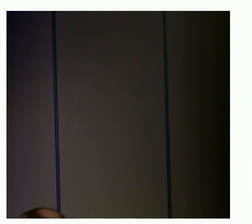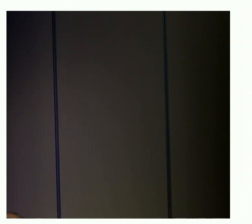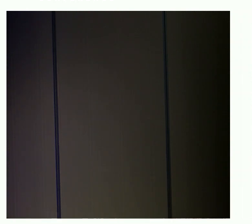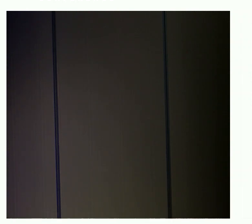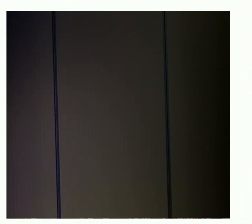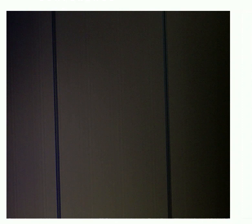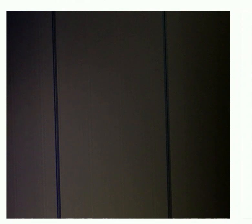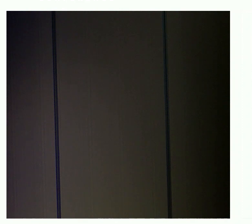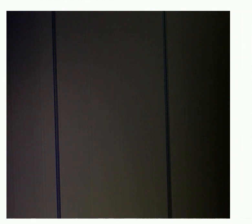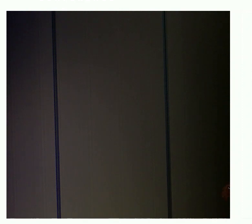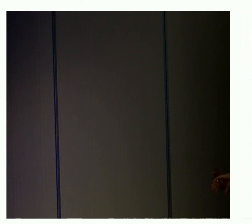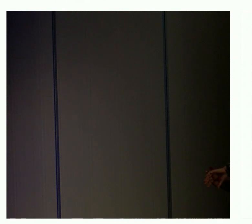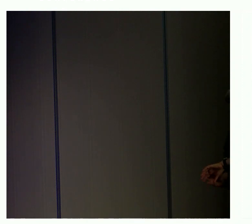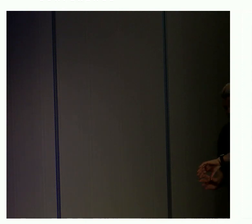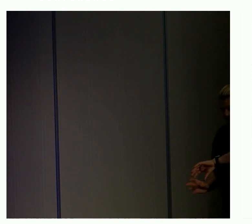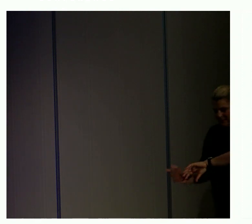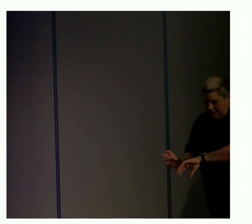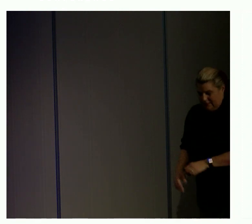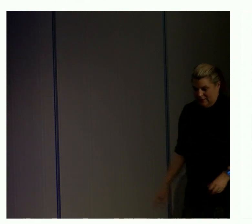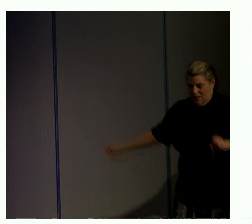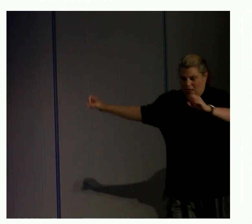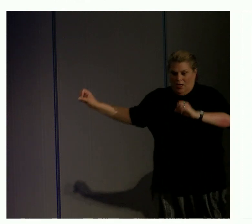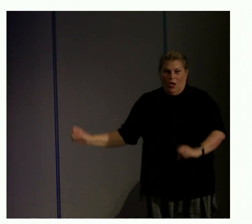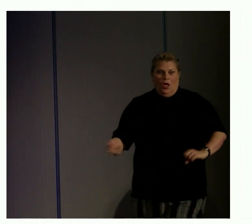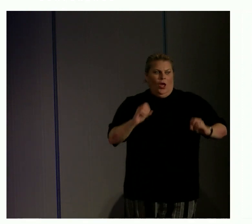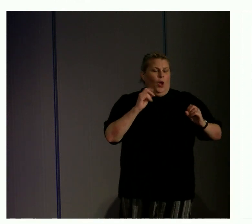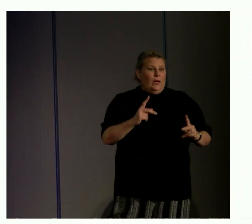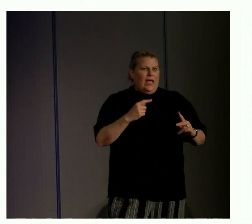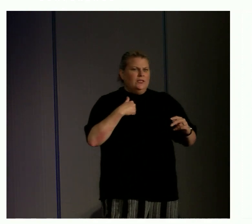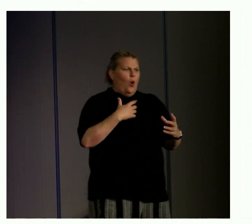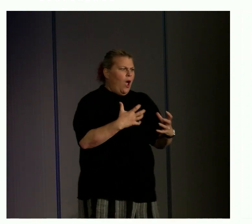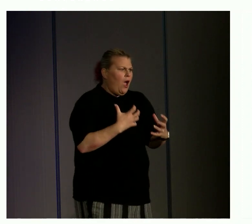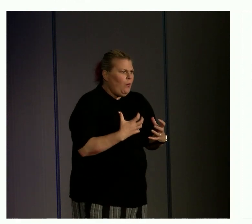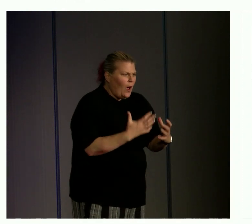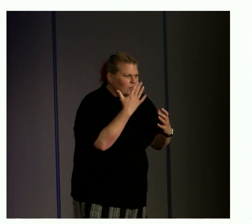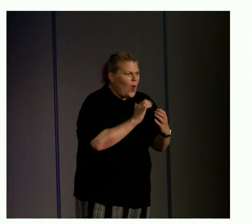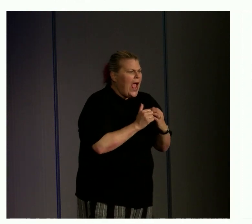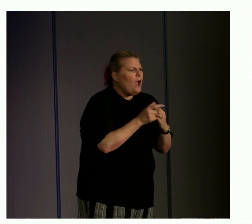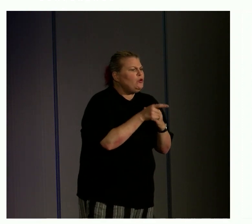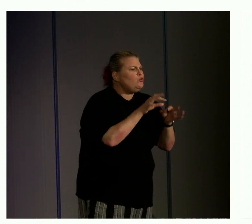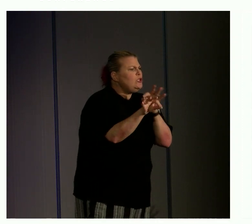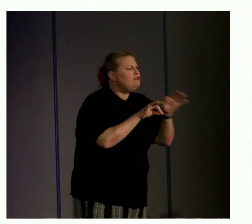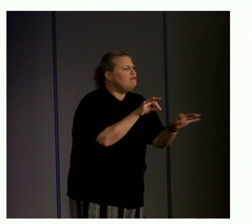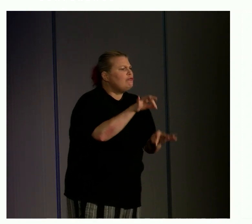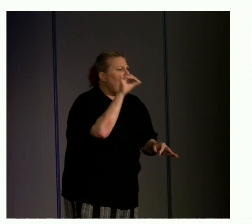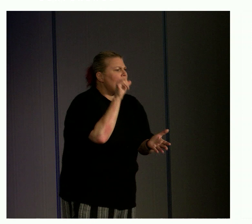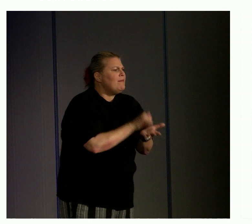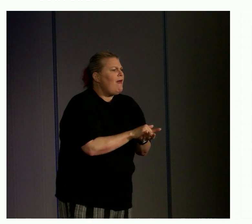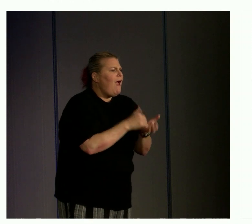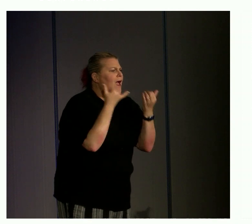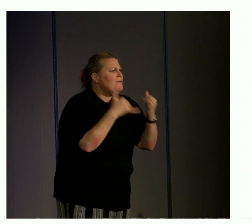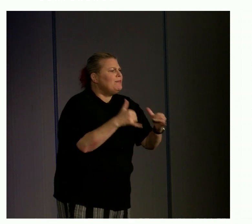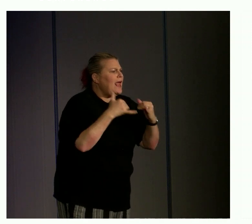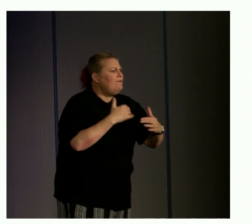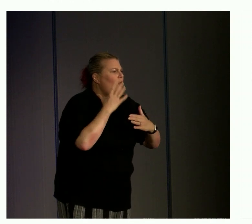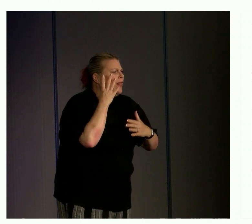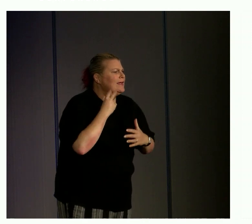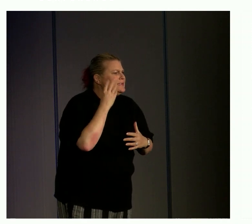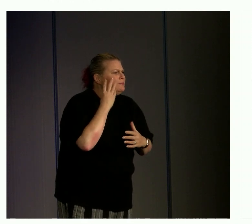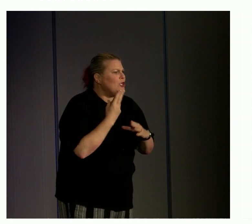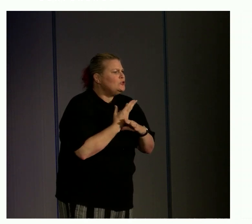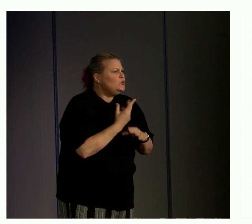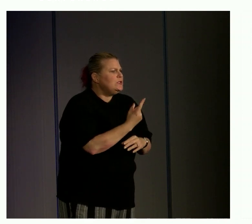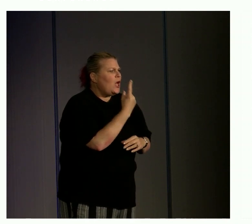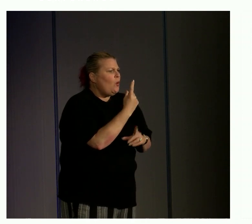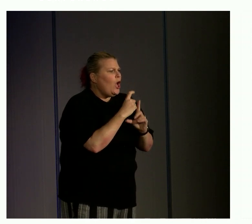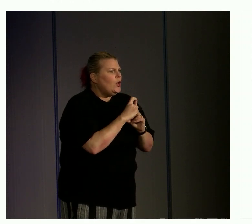So I would like to know how you could describe, how you would describe this playful experience using only